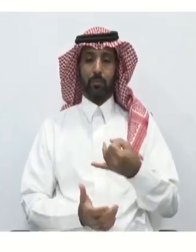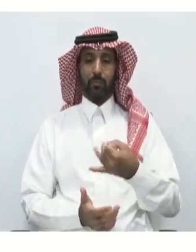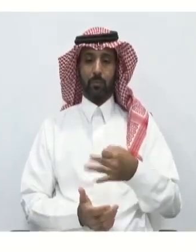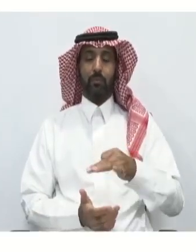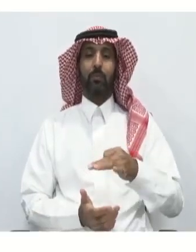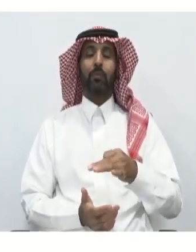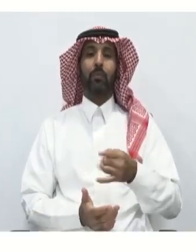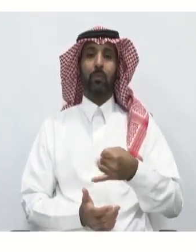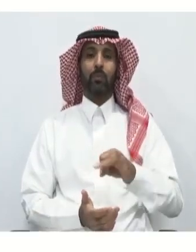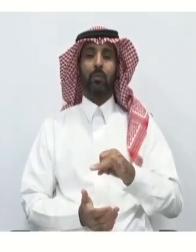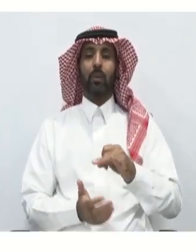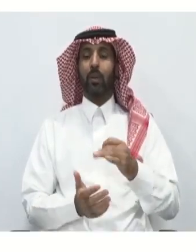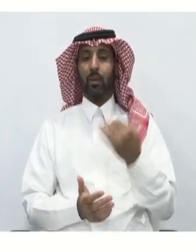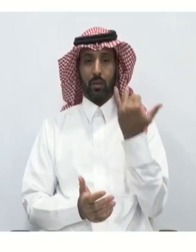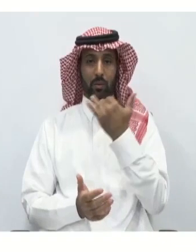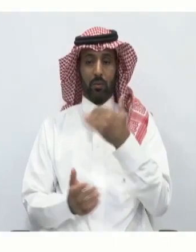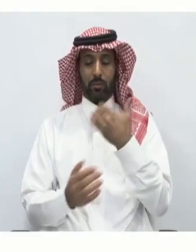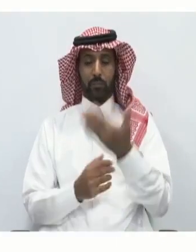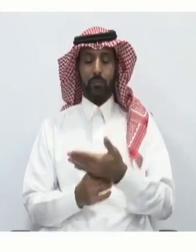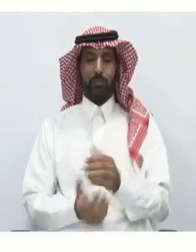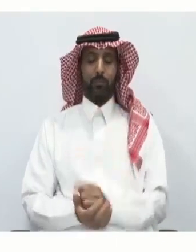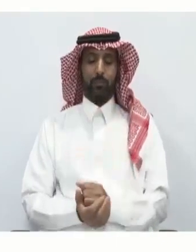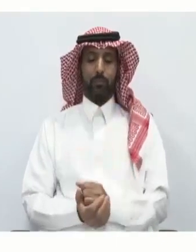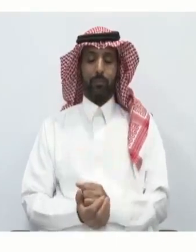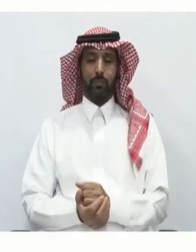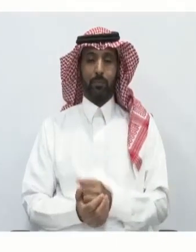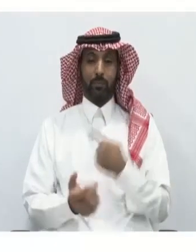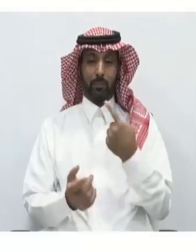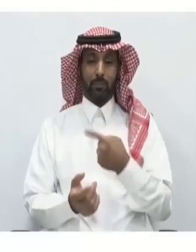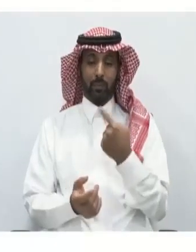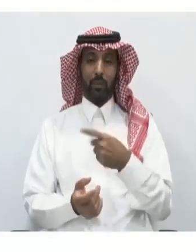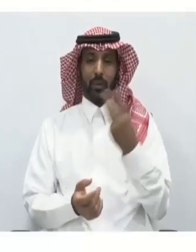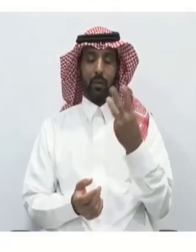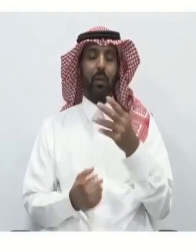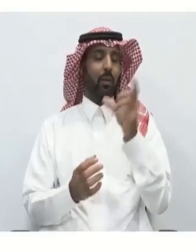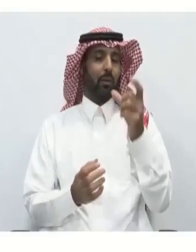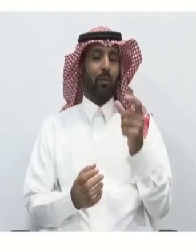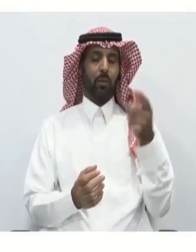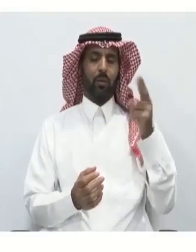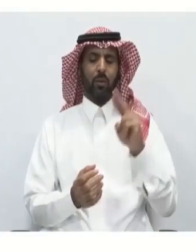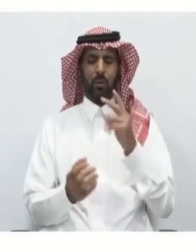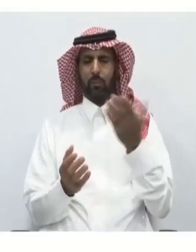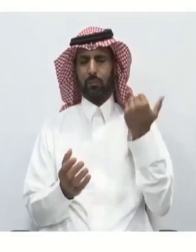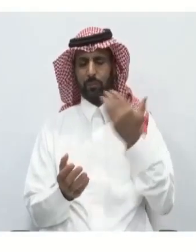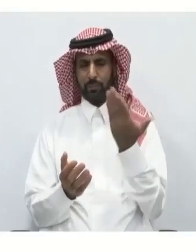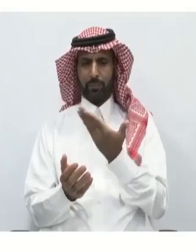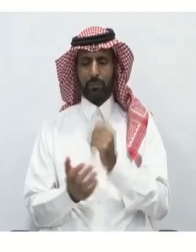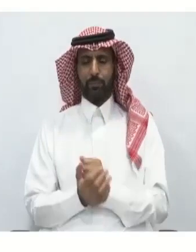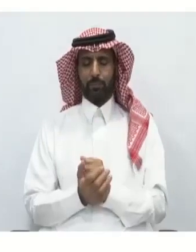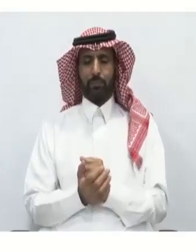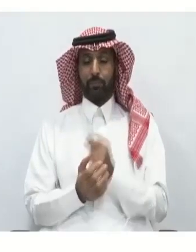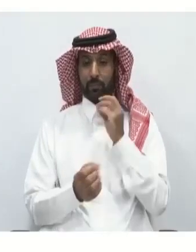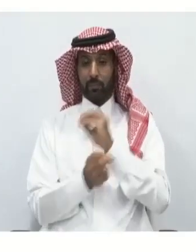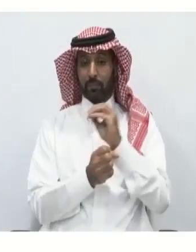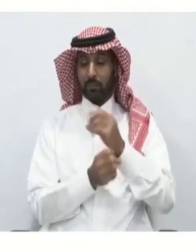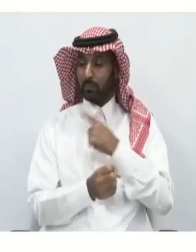lesson, which will be the speaking of Unit 3. But before we do that, if you remember our previous lesson, the reading lesson, we